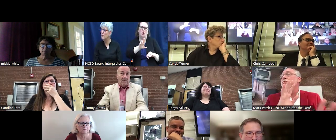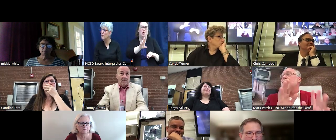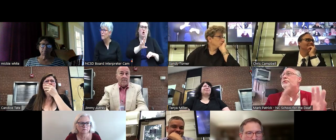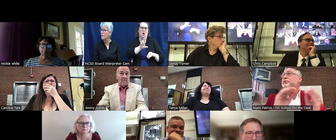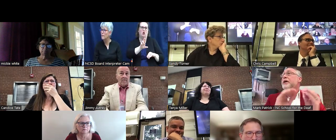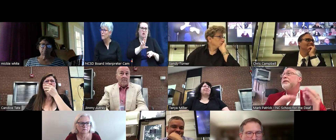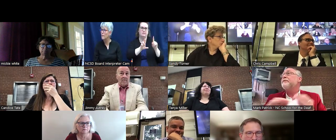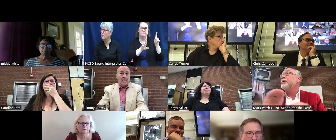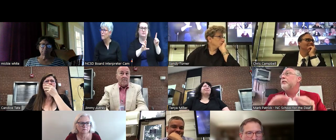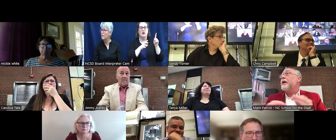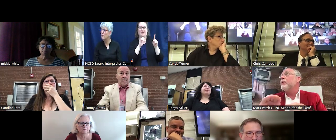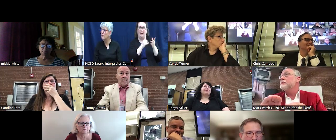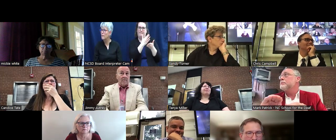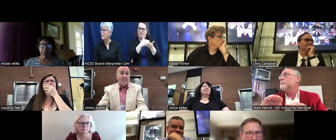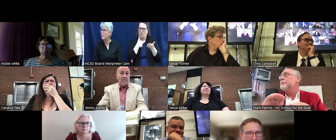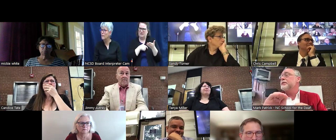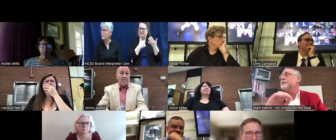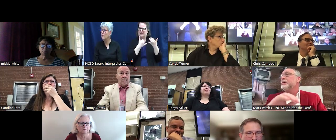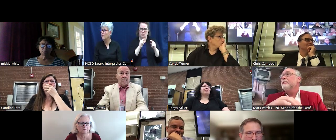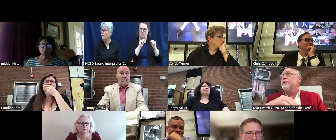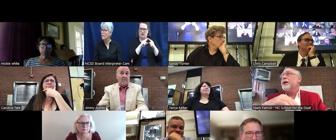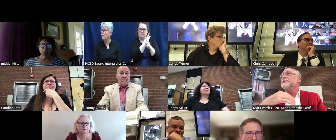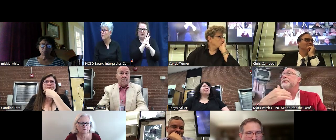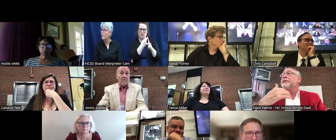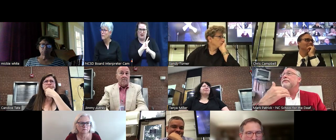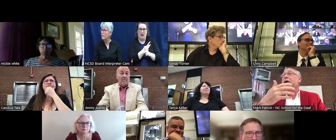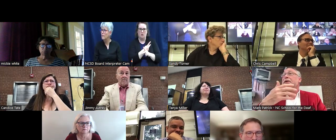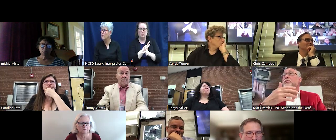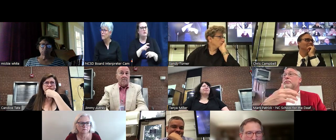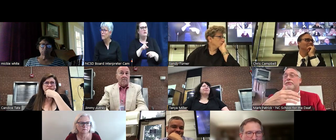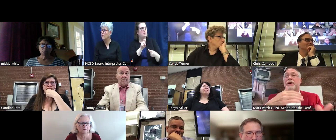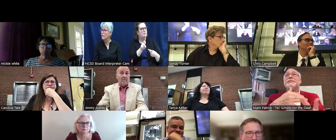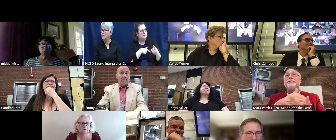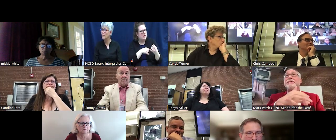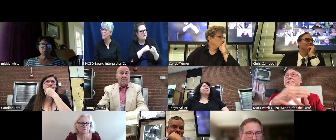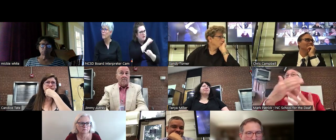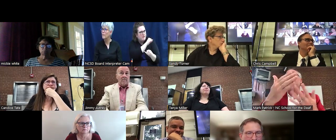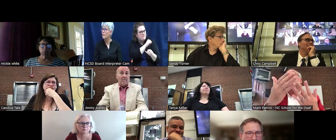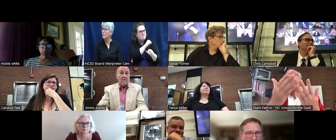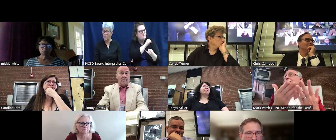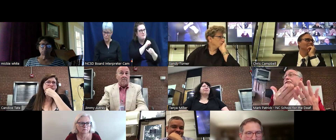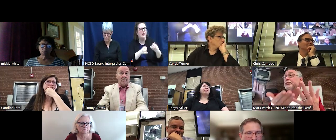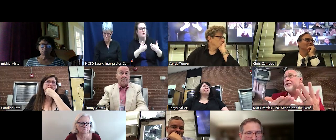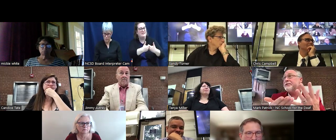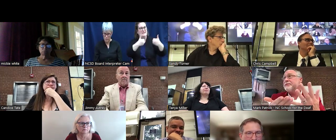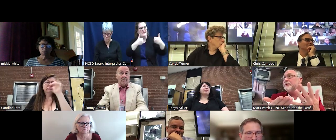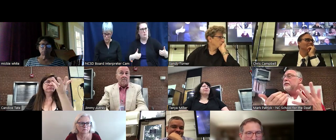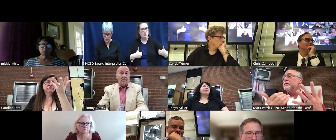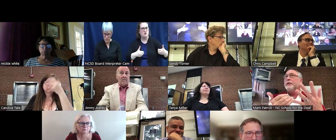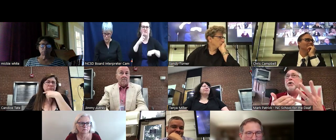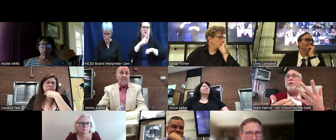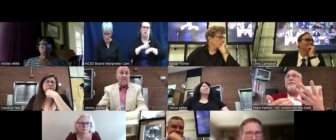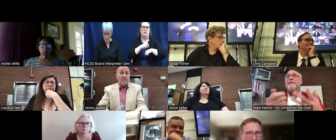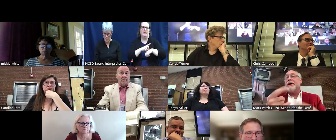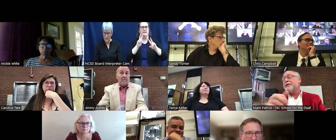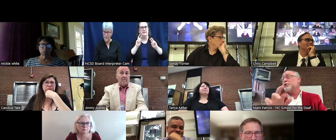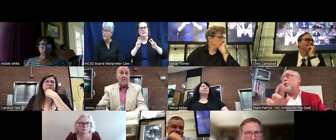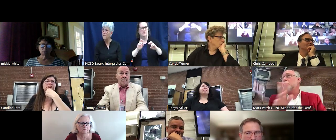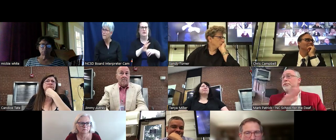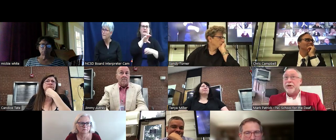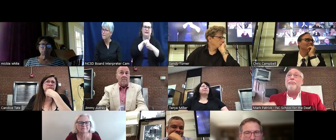that we're still trying to figure out. Because there has to be segregation of duties within